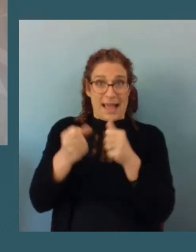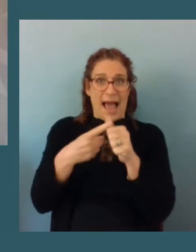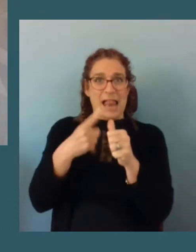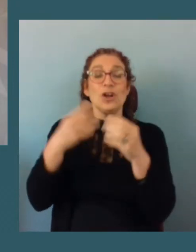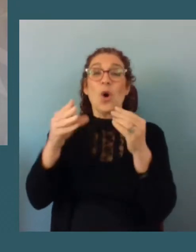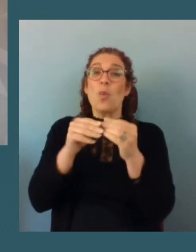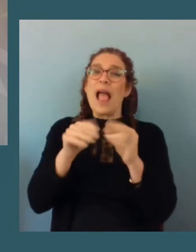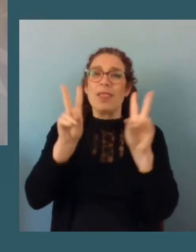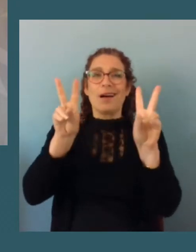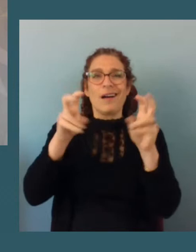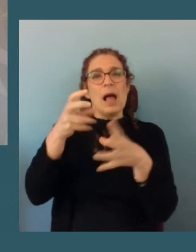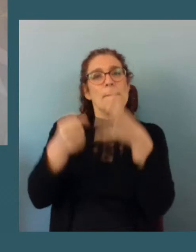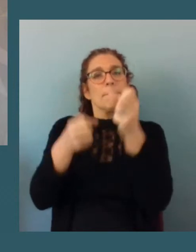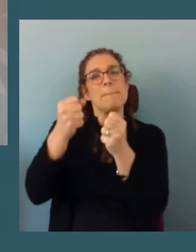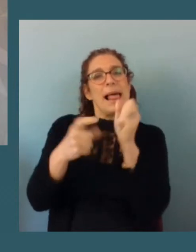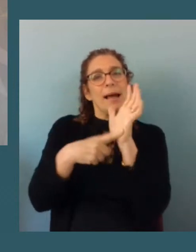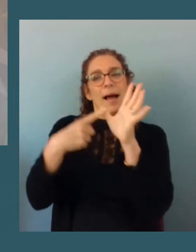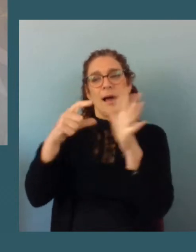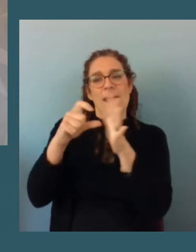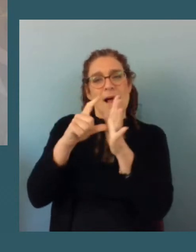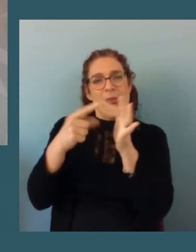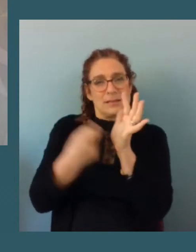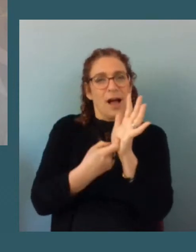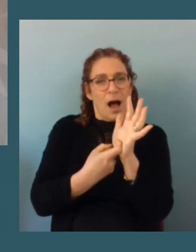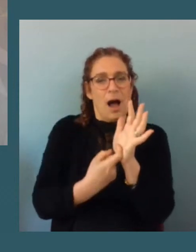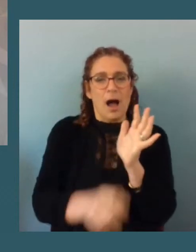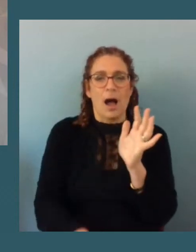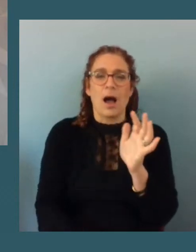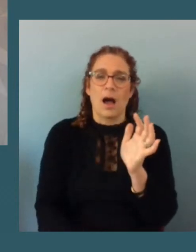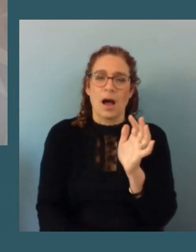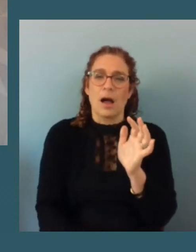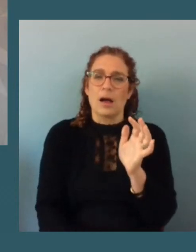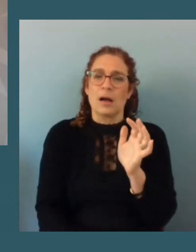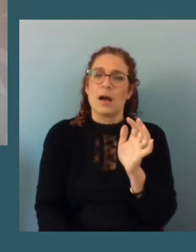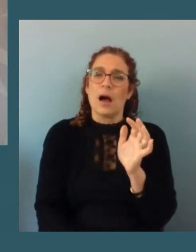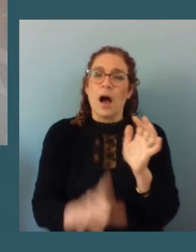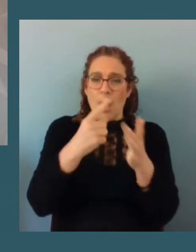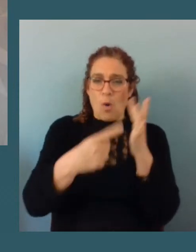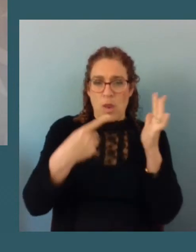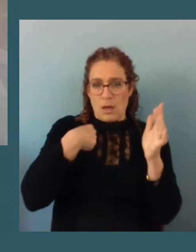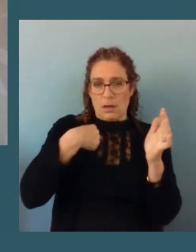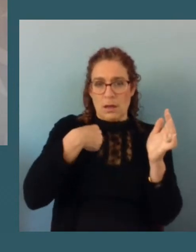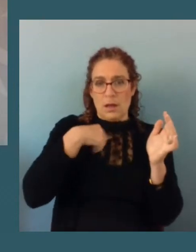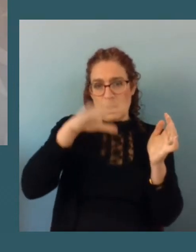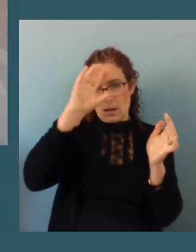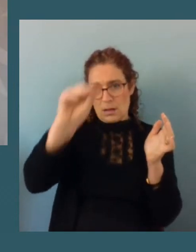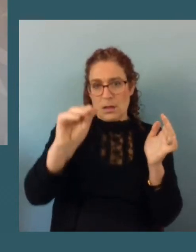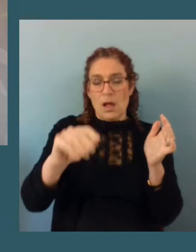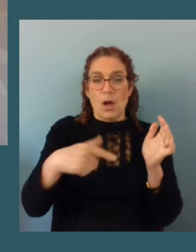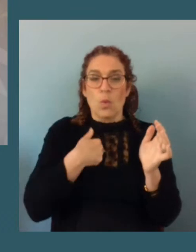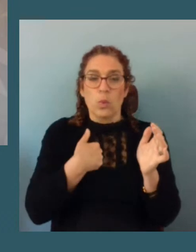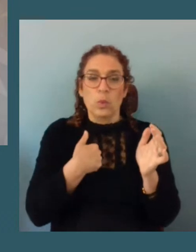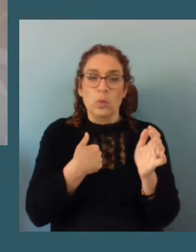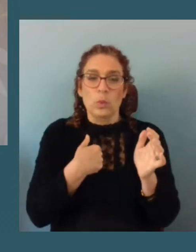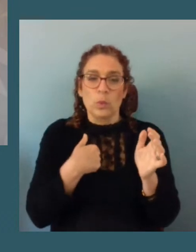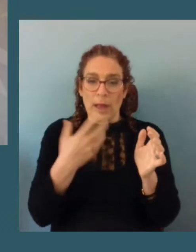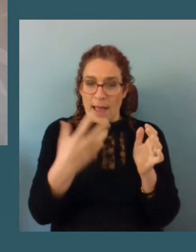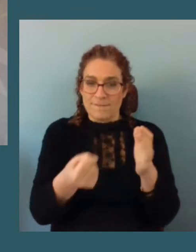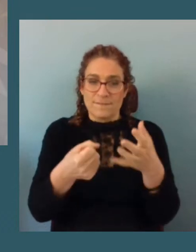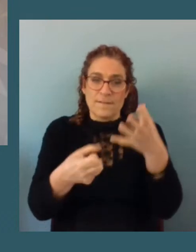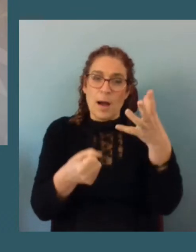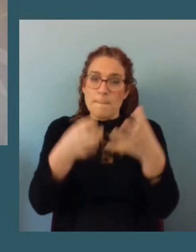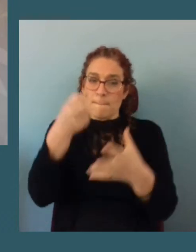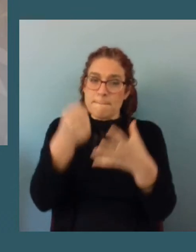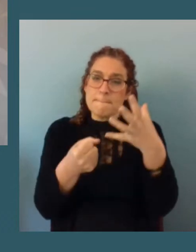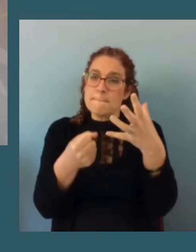help with IgE-mediated allergy. I just say that there is a milk ladder for